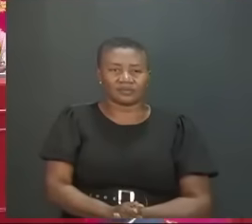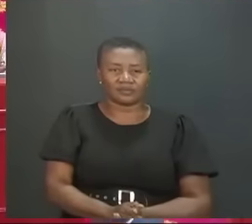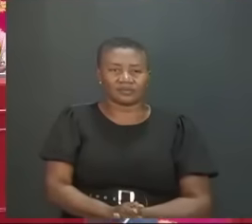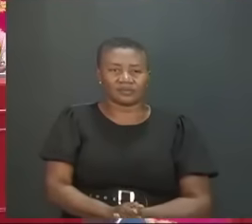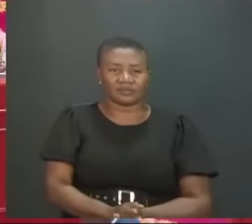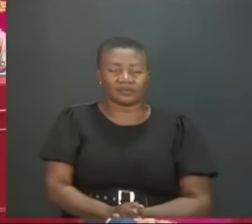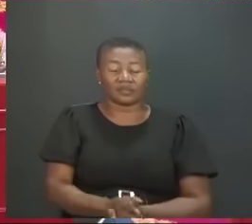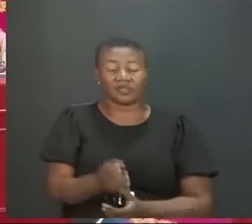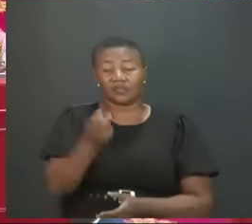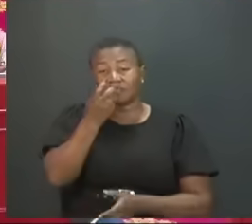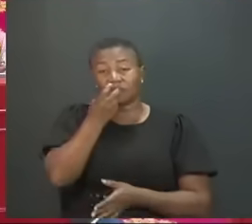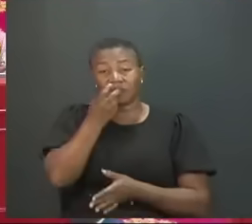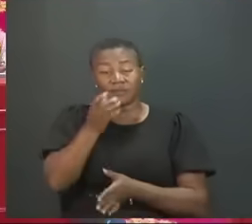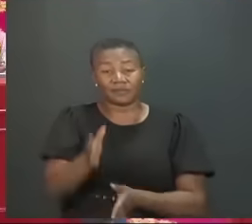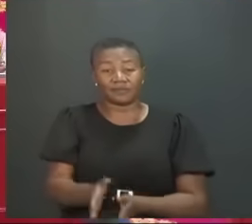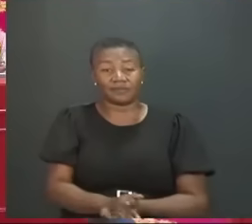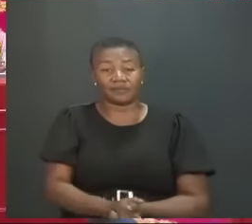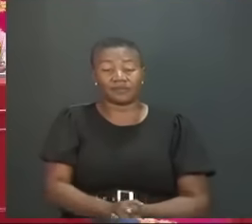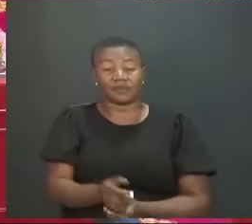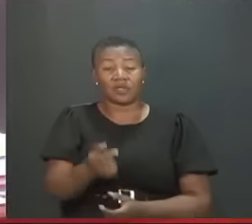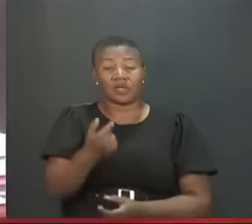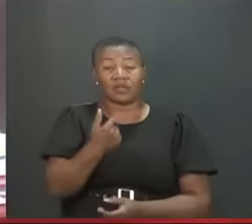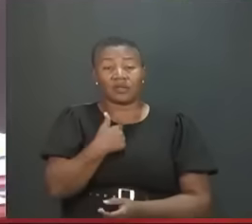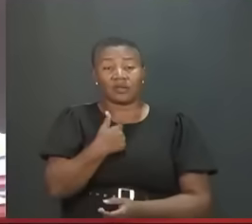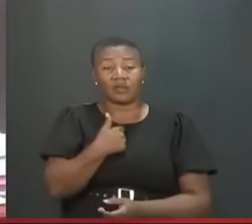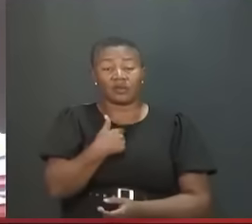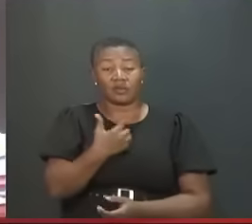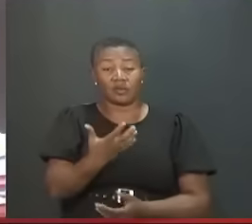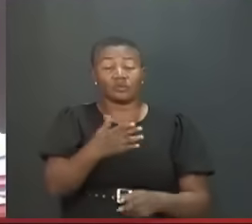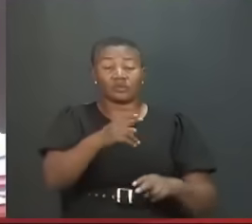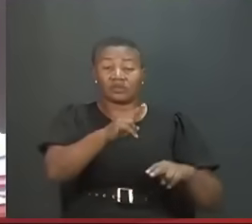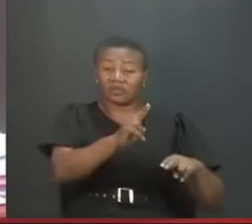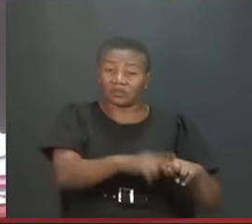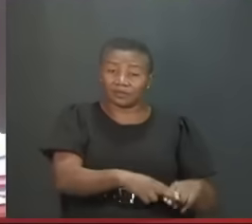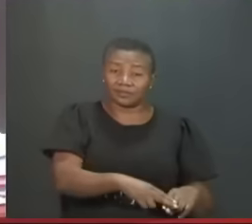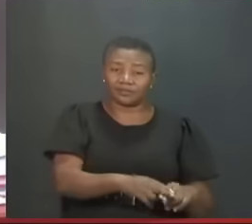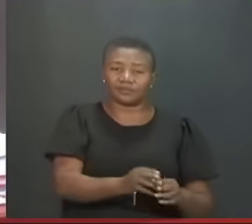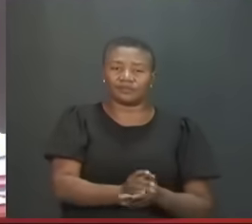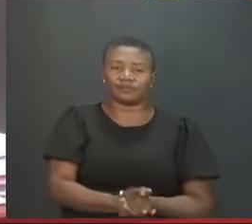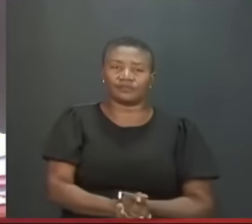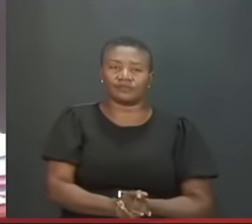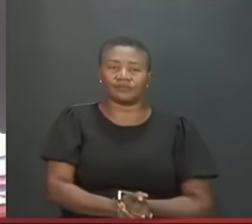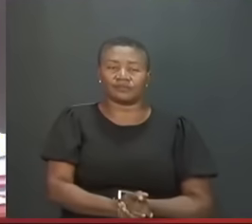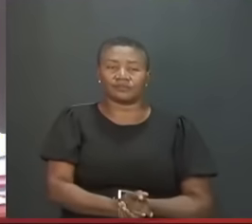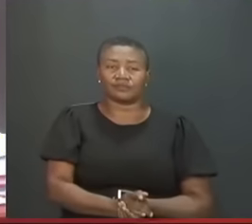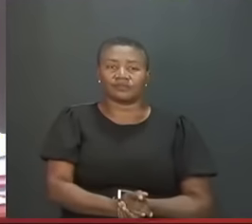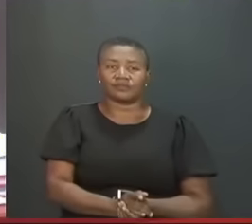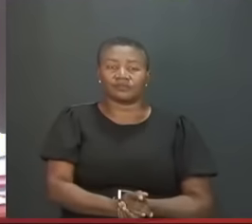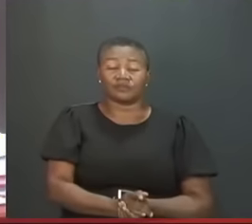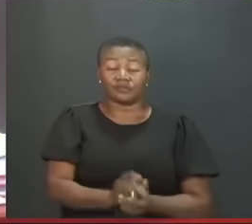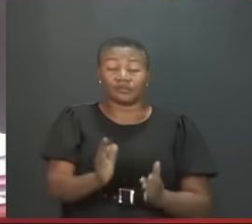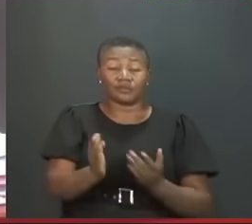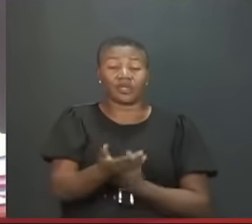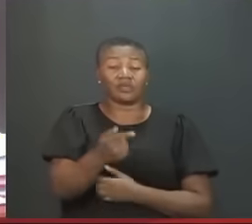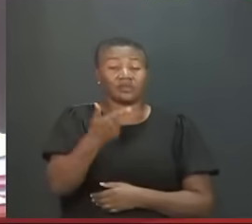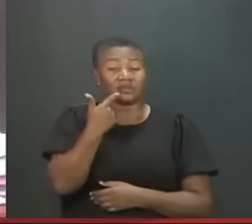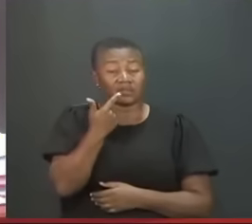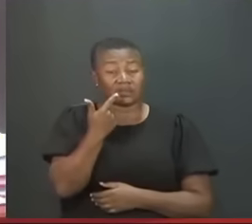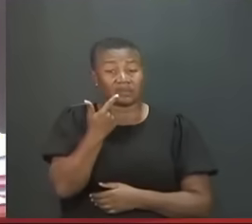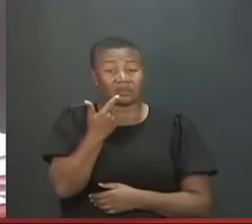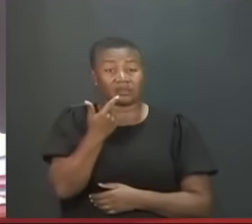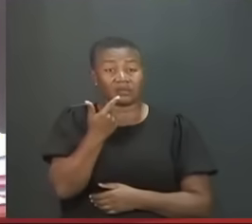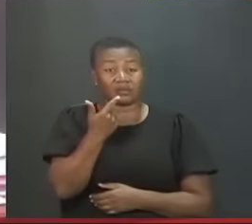Mr. Speaker, I want to resume my seat by saying that